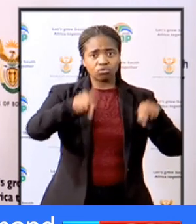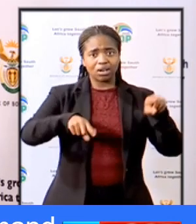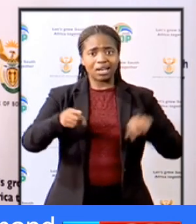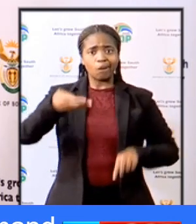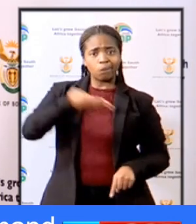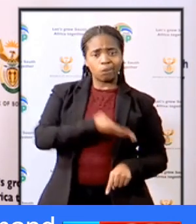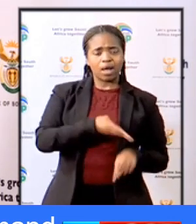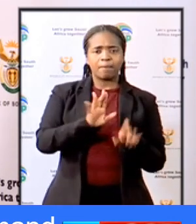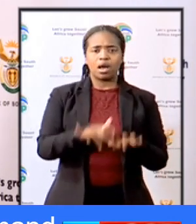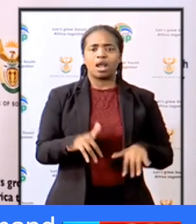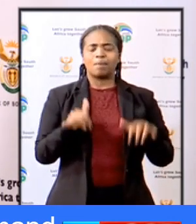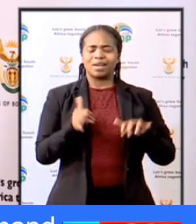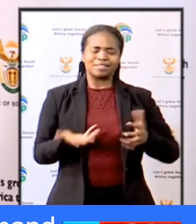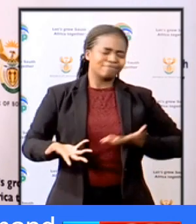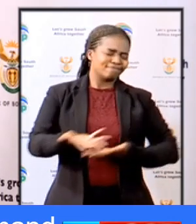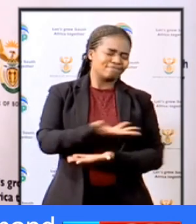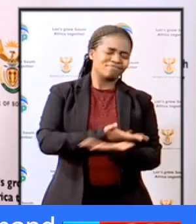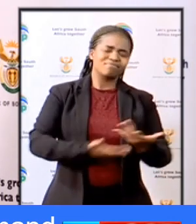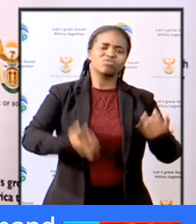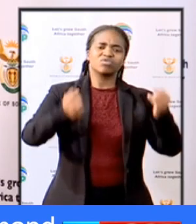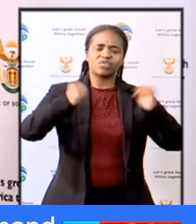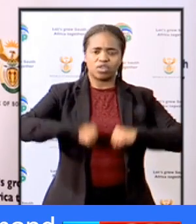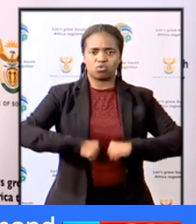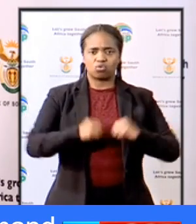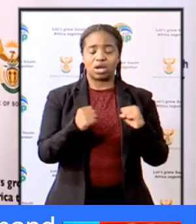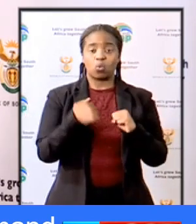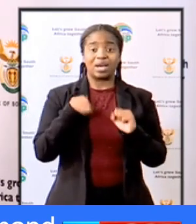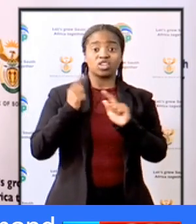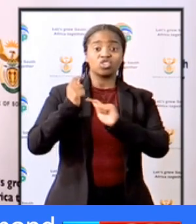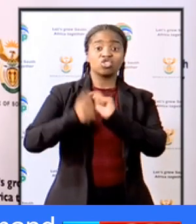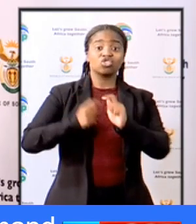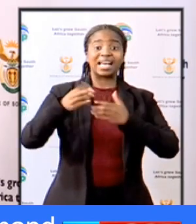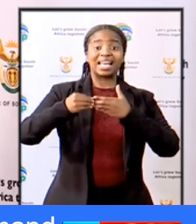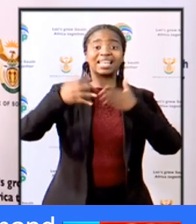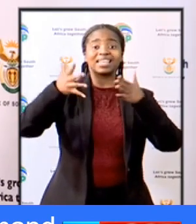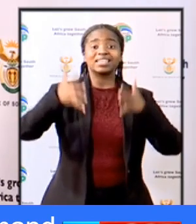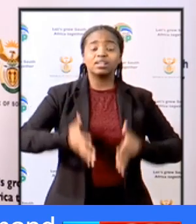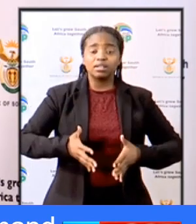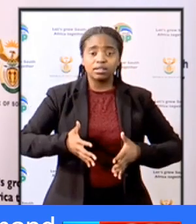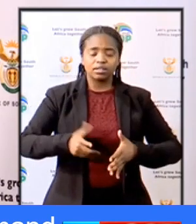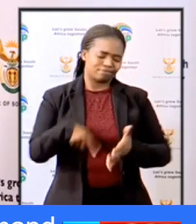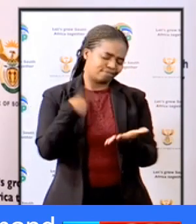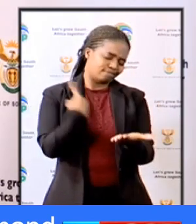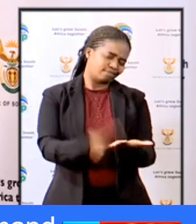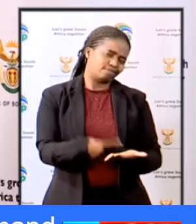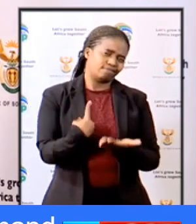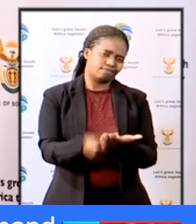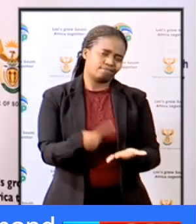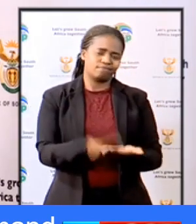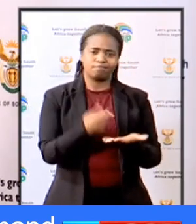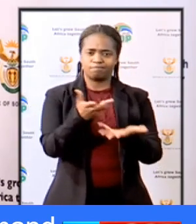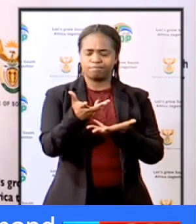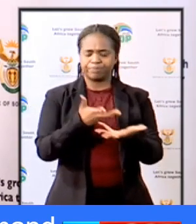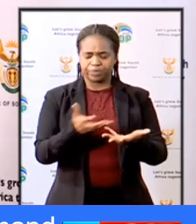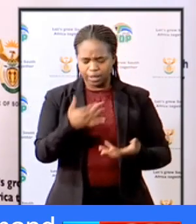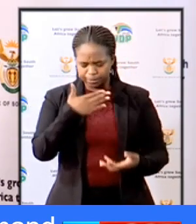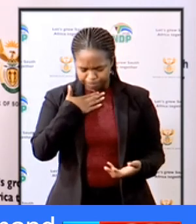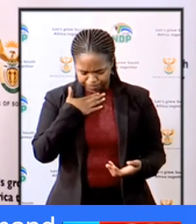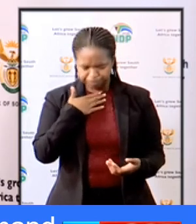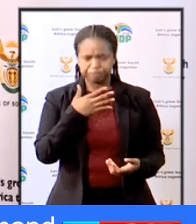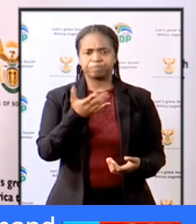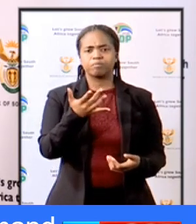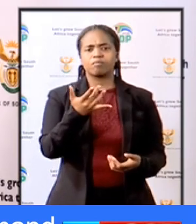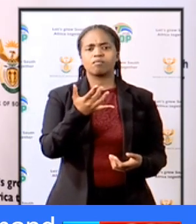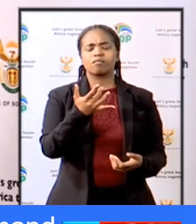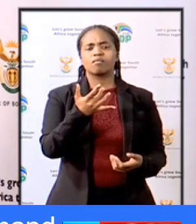in parliament. We have consulted with our traditional leaders. We have consulted with our with our